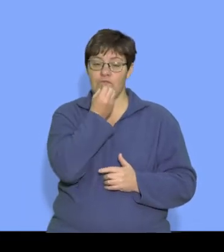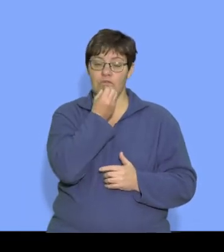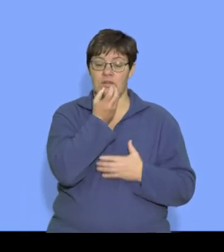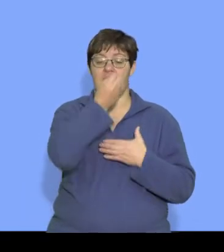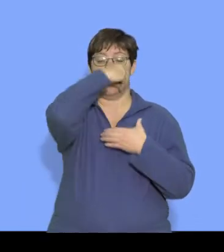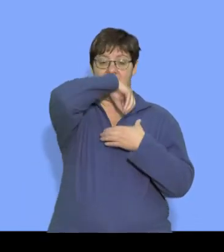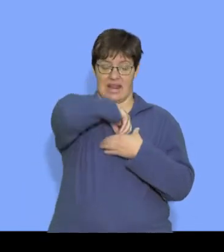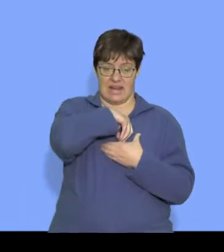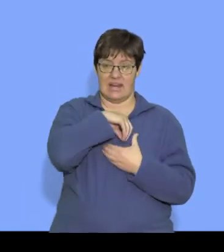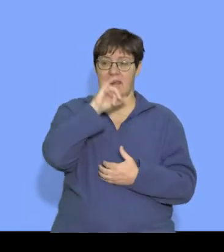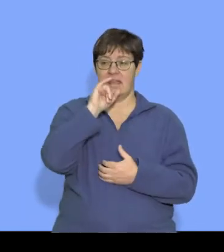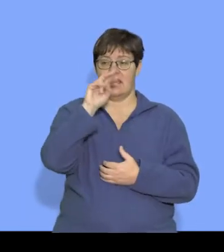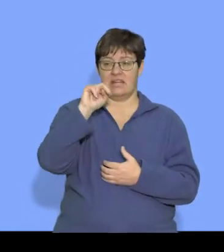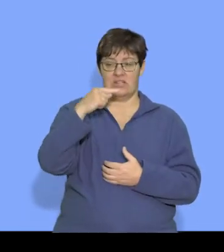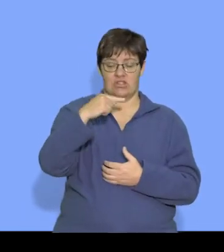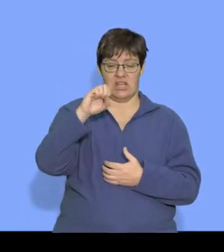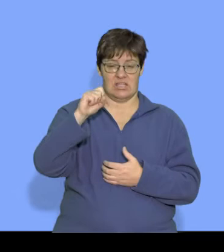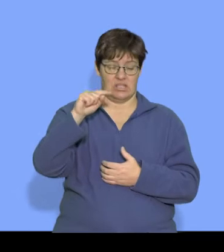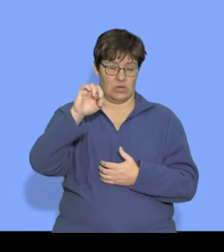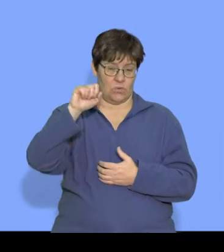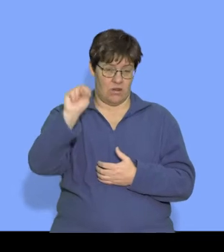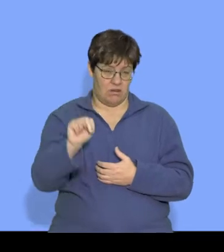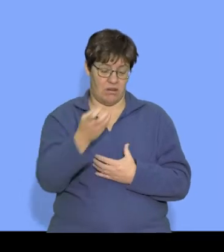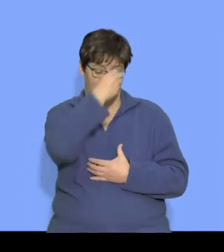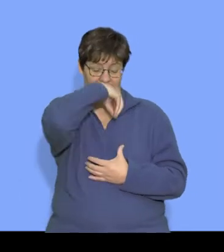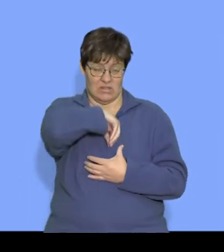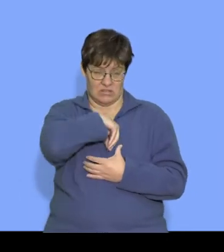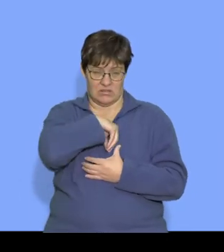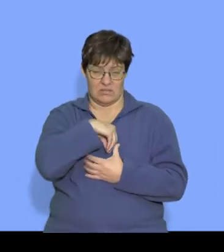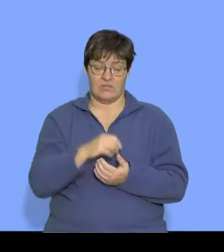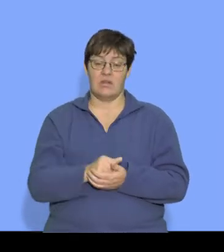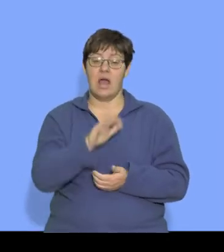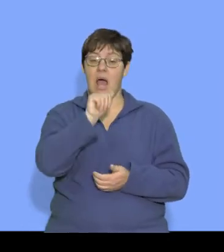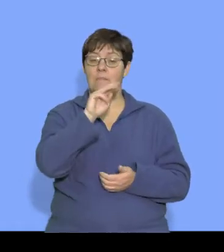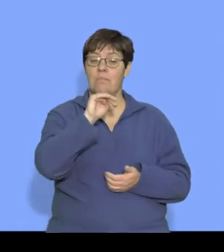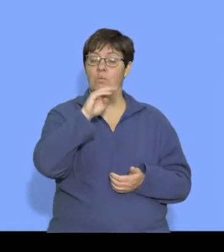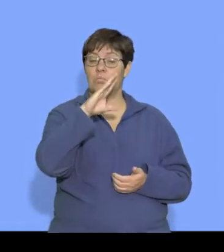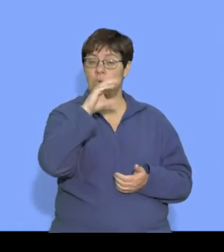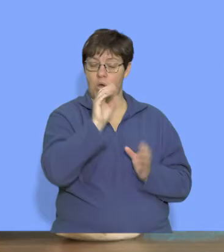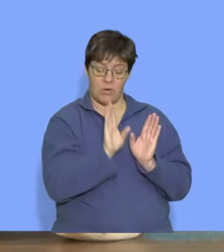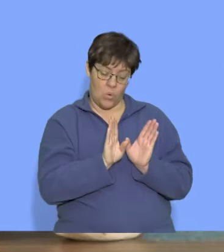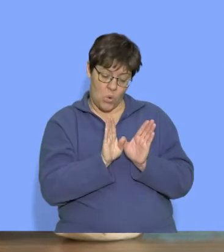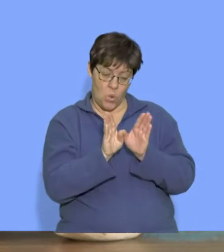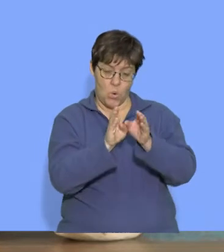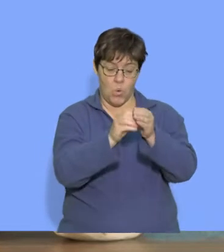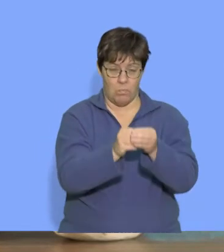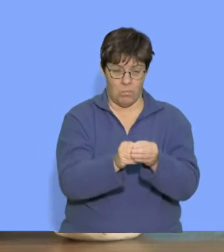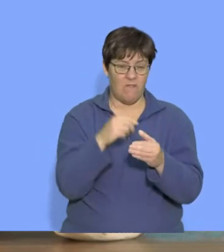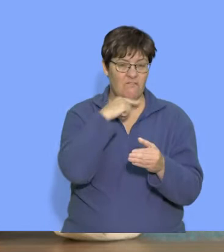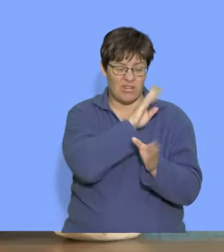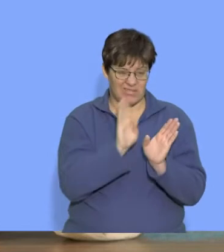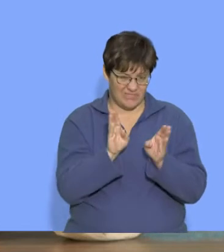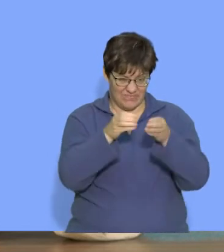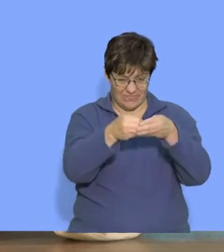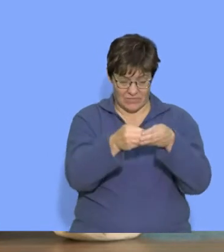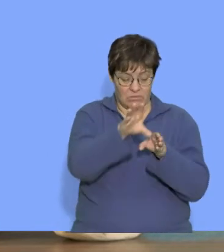understand that food has to first be ingested. We noted that in an amoeba, it uses pseudopodia or